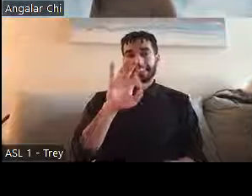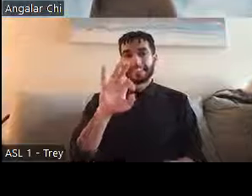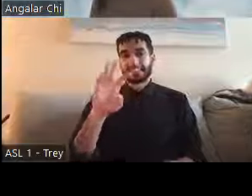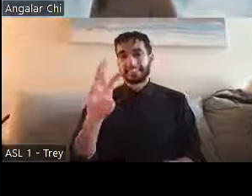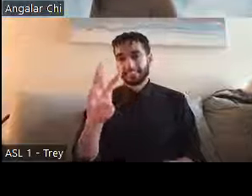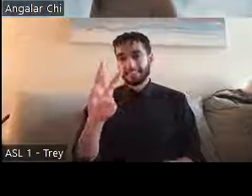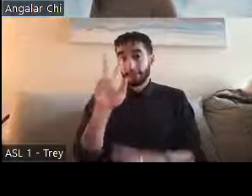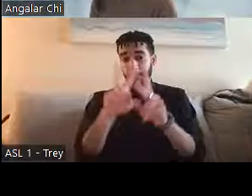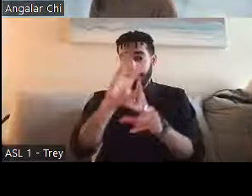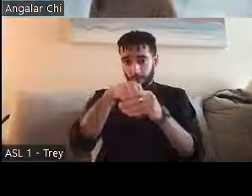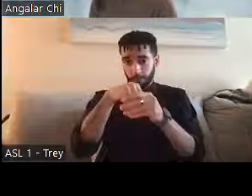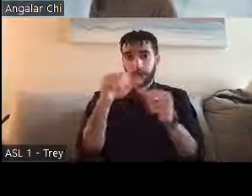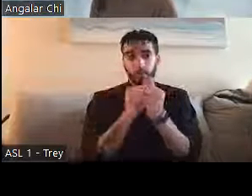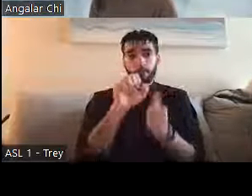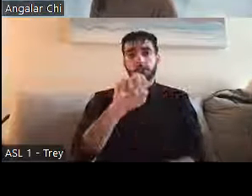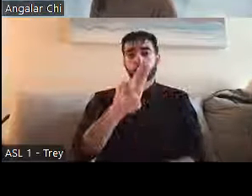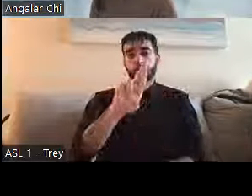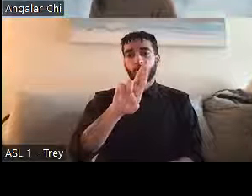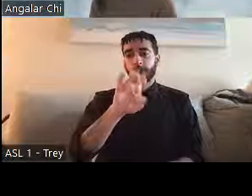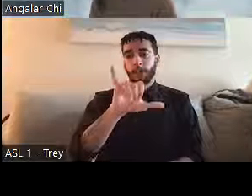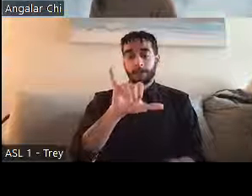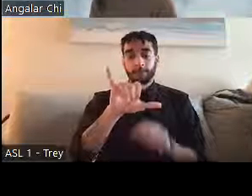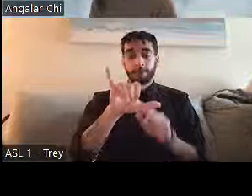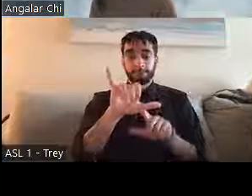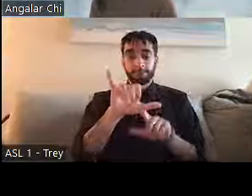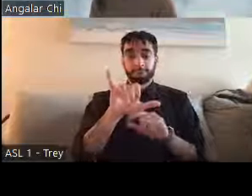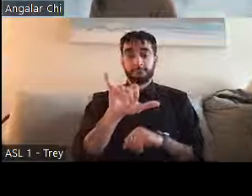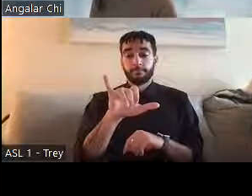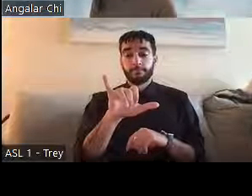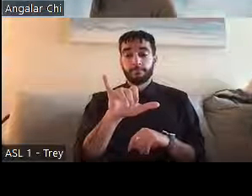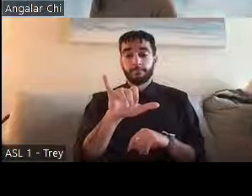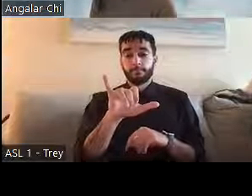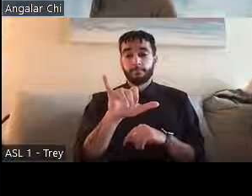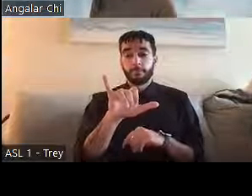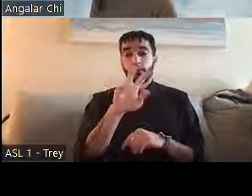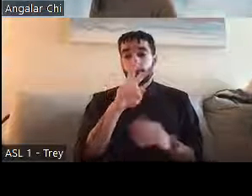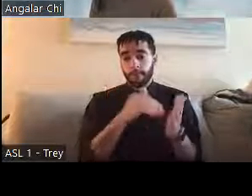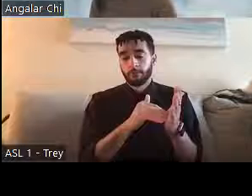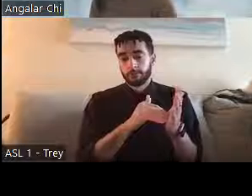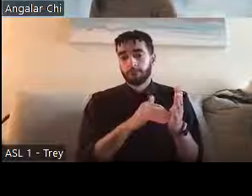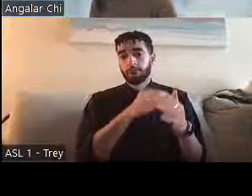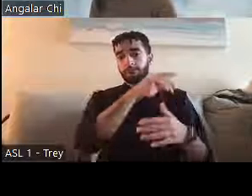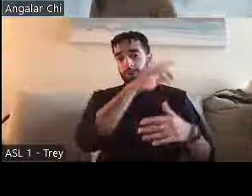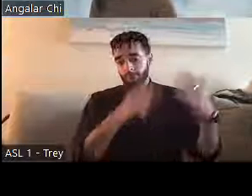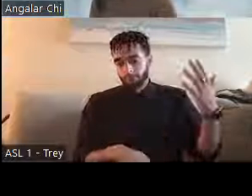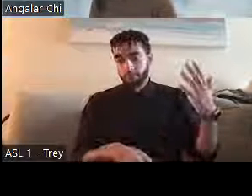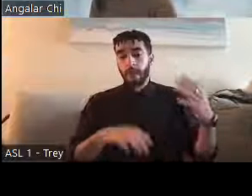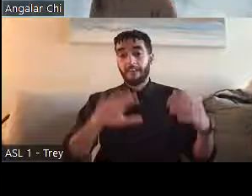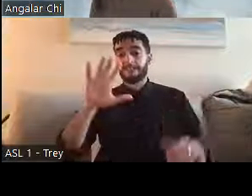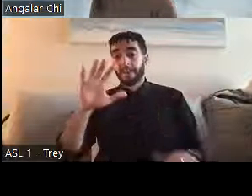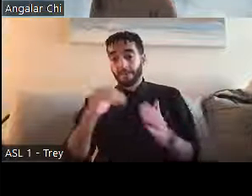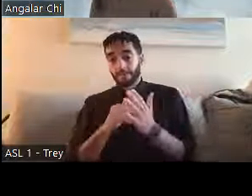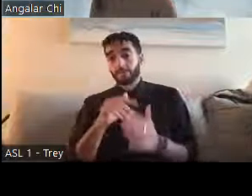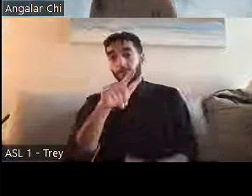to the caregiver survey. And of those 2,496 participants, 528 stated that